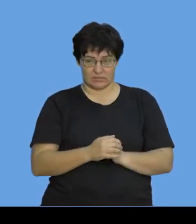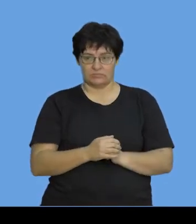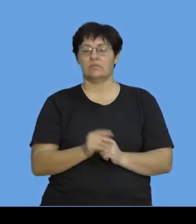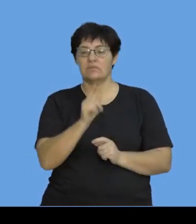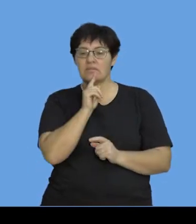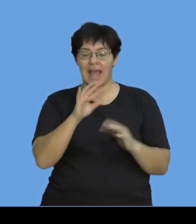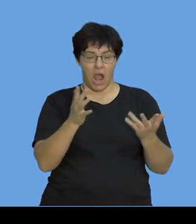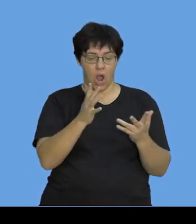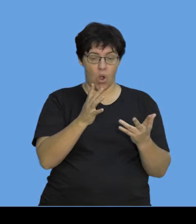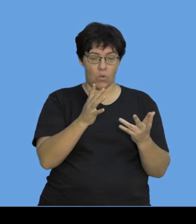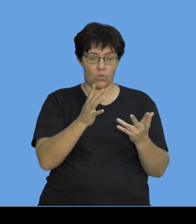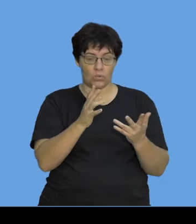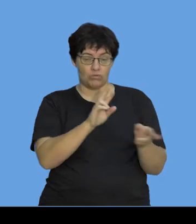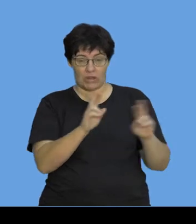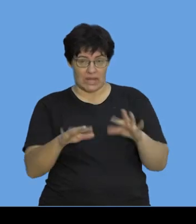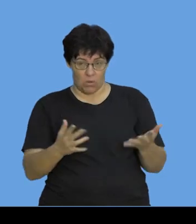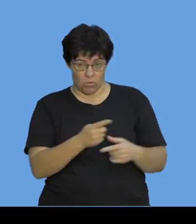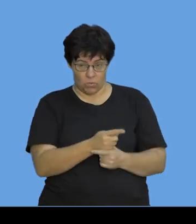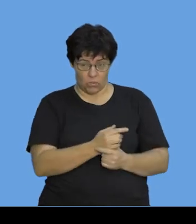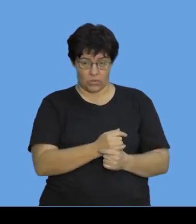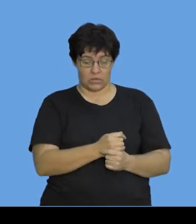with each other is actually